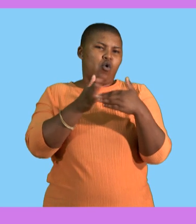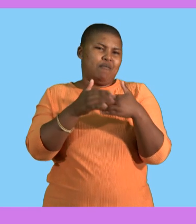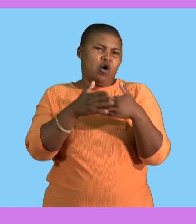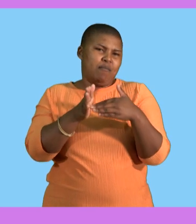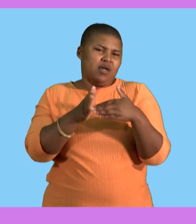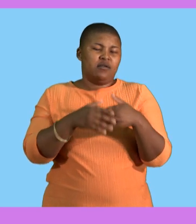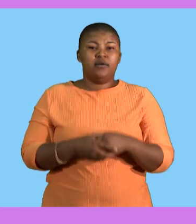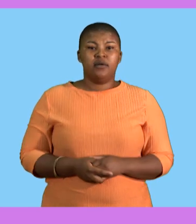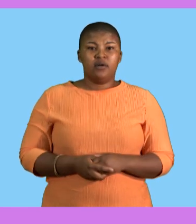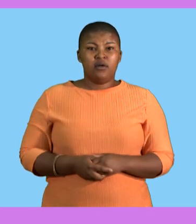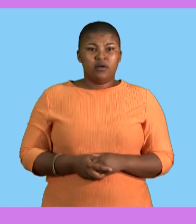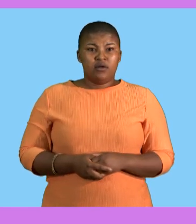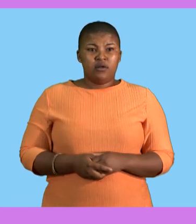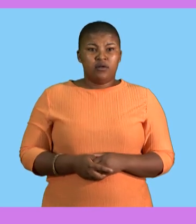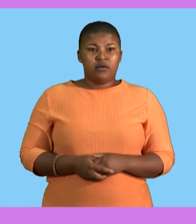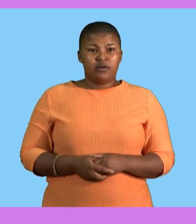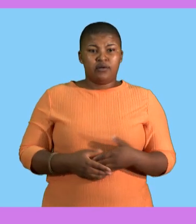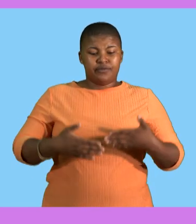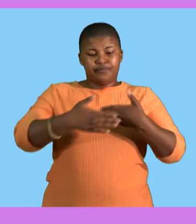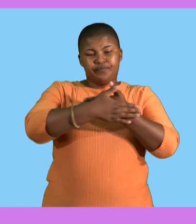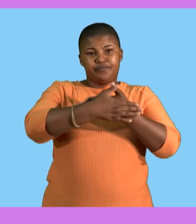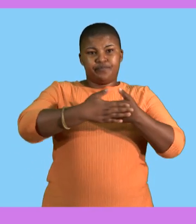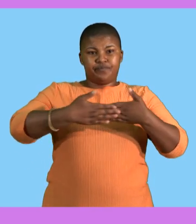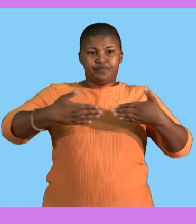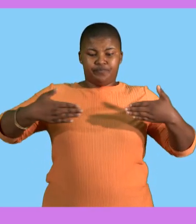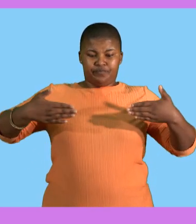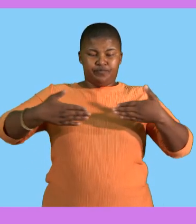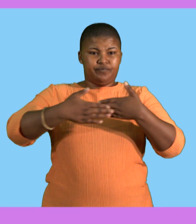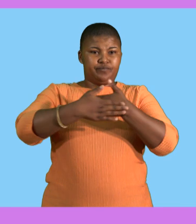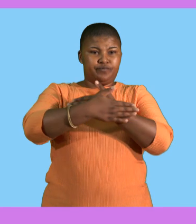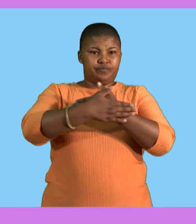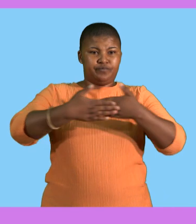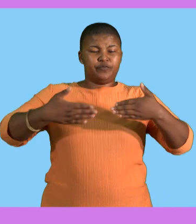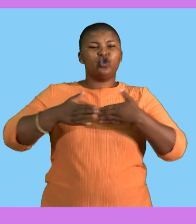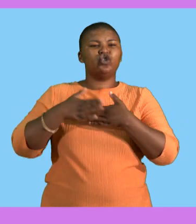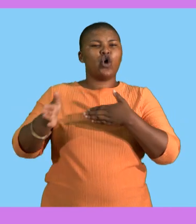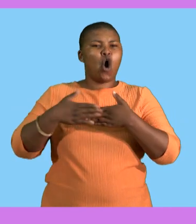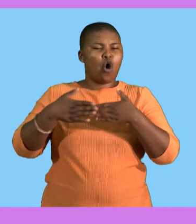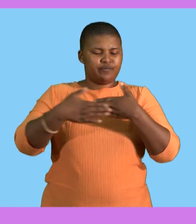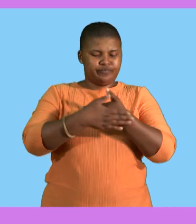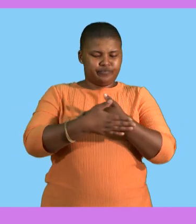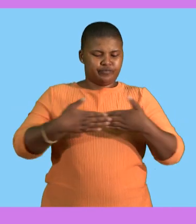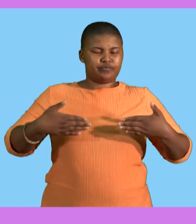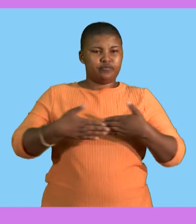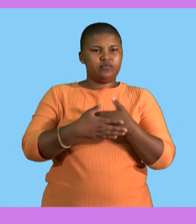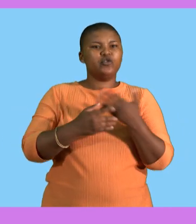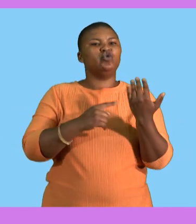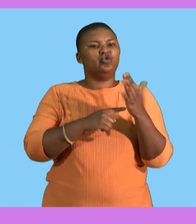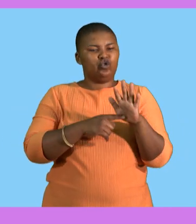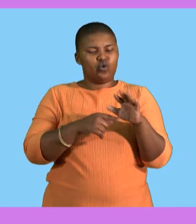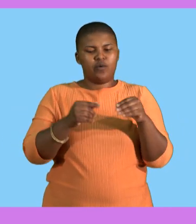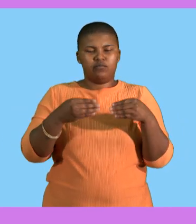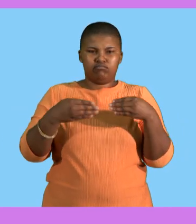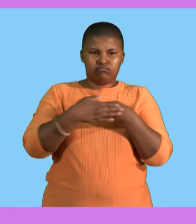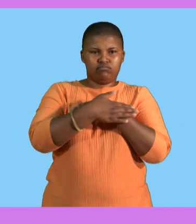outside. And then a sliding door will be 2 thin lines showing that one is going behind the